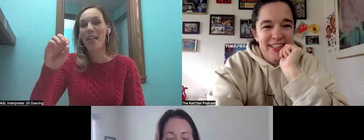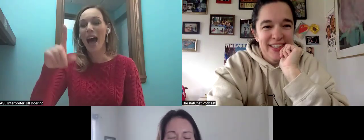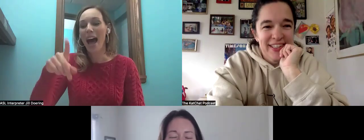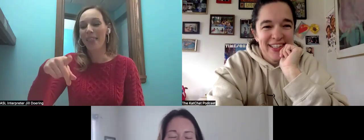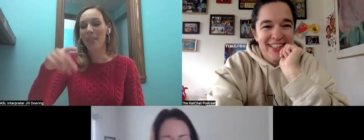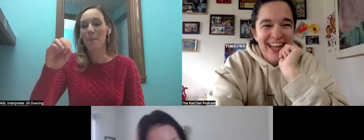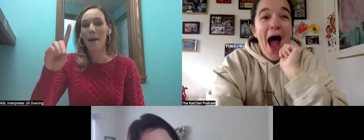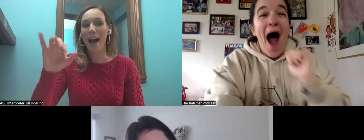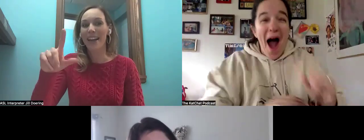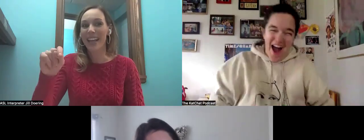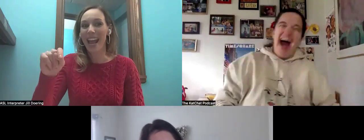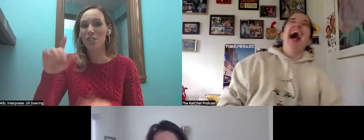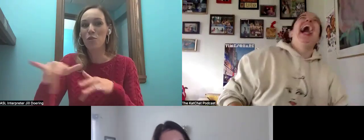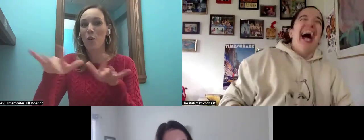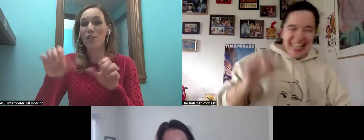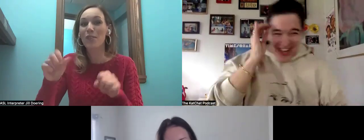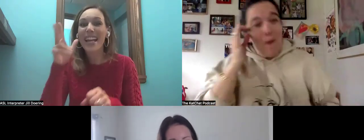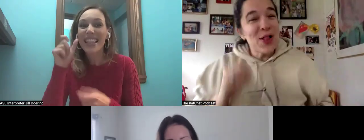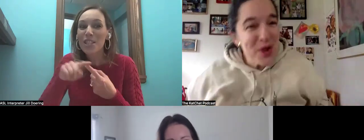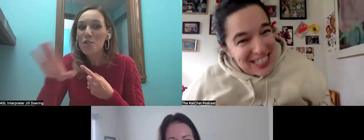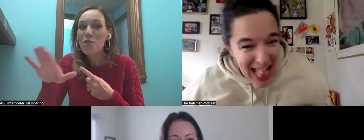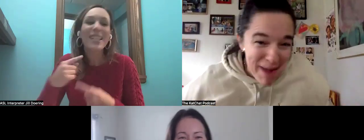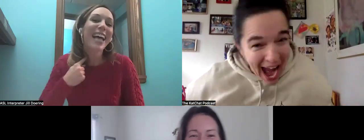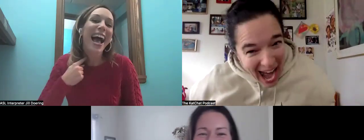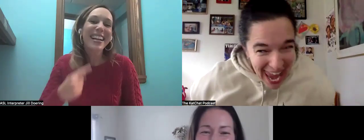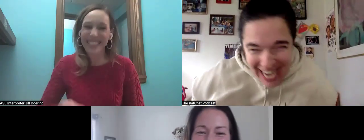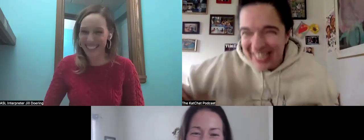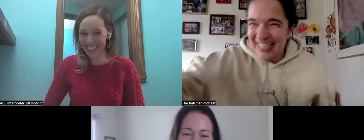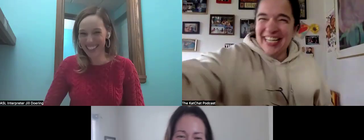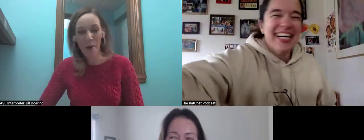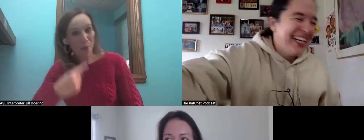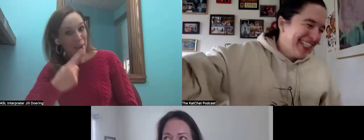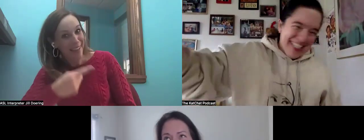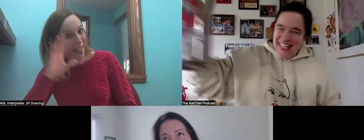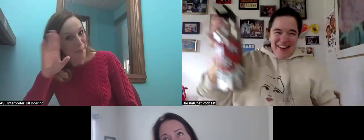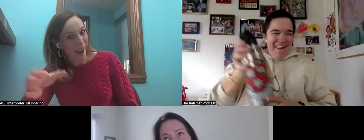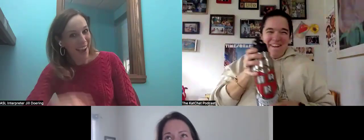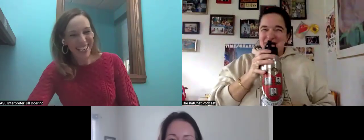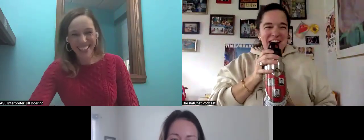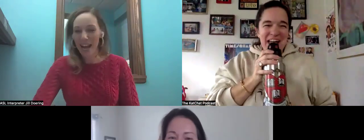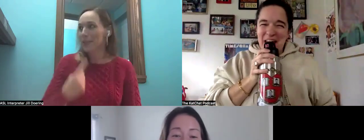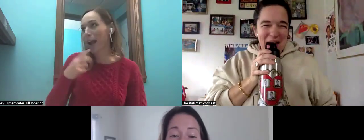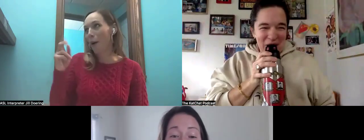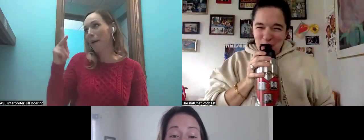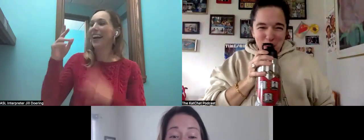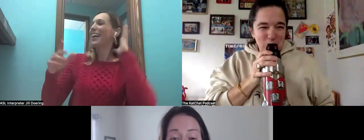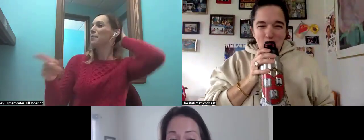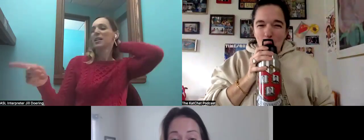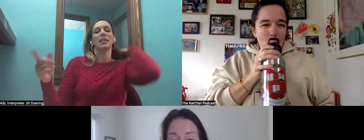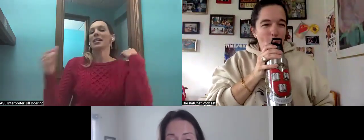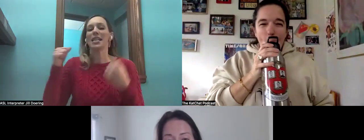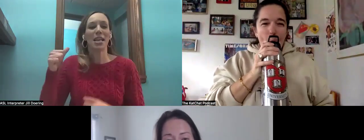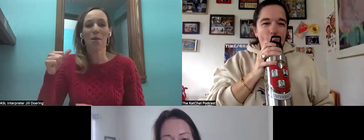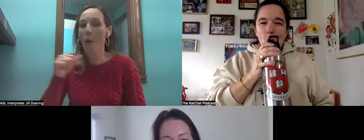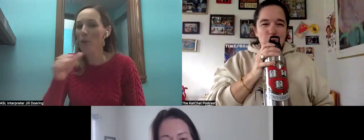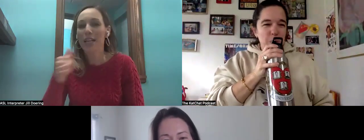accent. Ah, well, you can tell him hi. Yeah, I was like, okay. But he won't. He's too shy. He